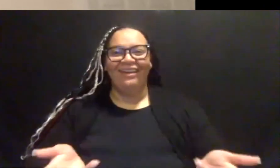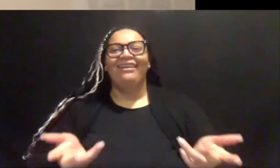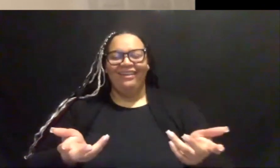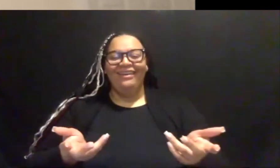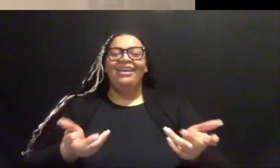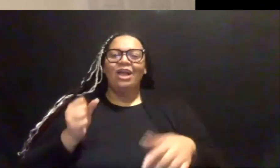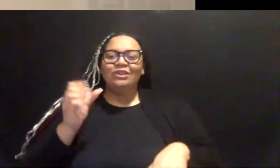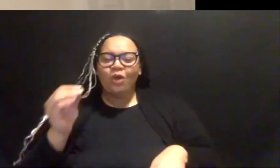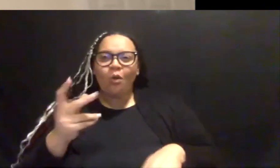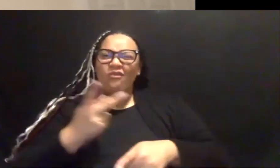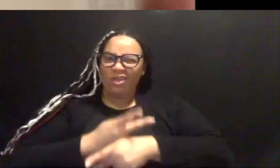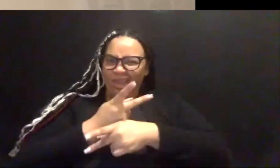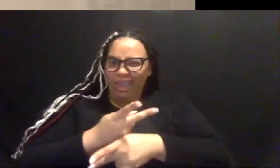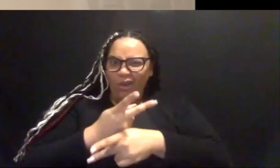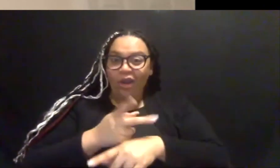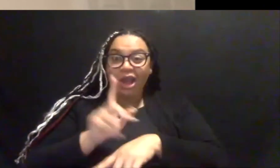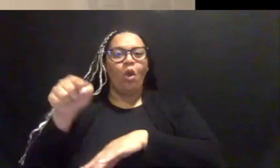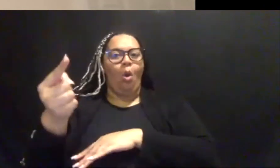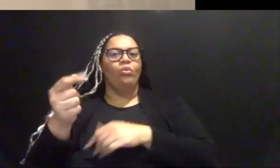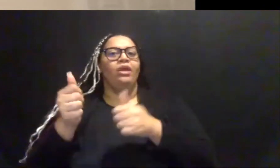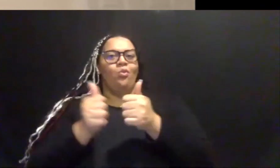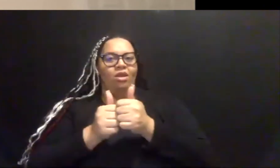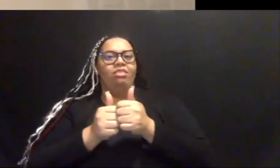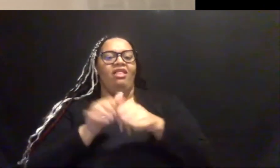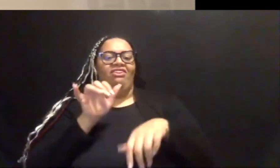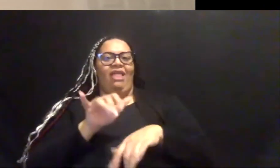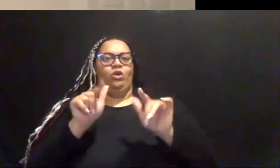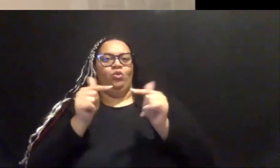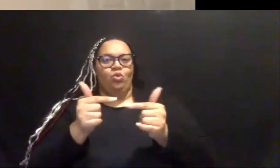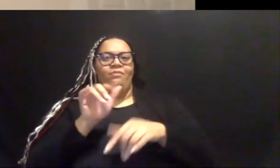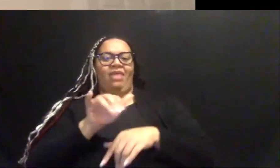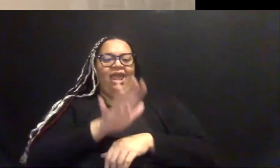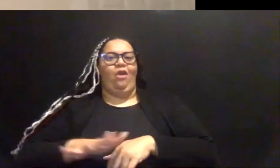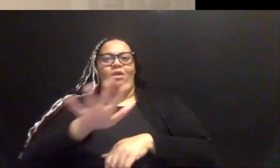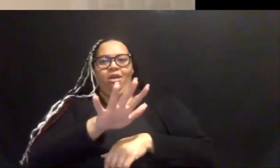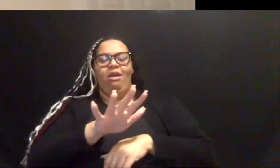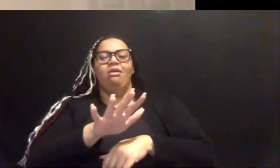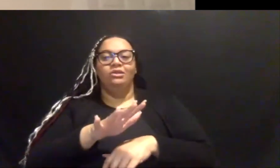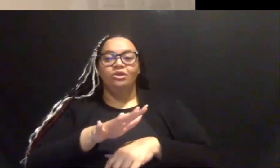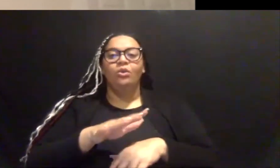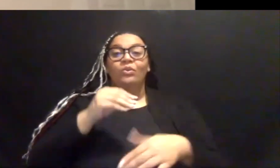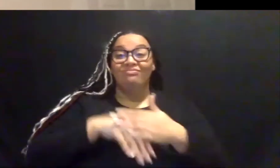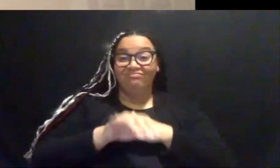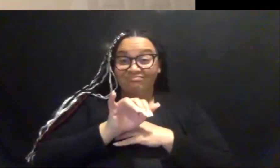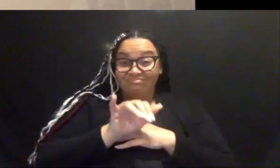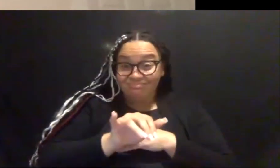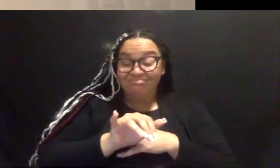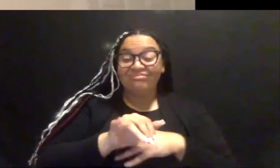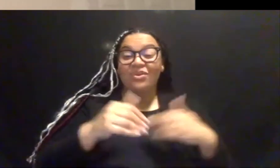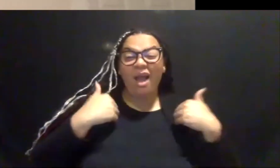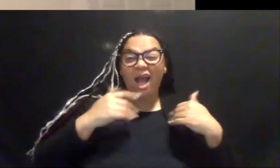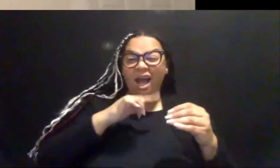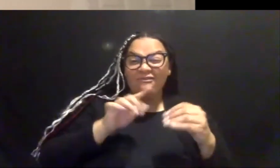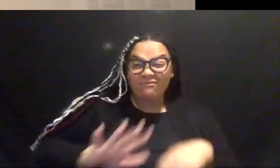yeah, so for the care, it's only within that territory. So within a territory, usually you have like 5 to 8